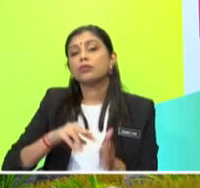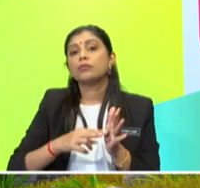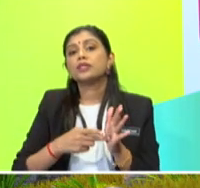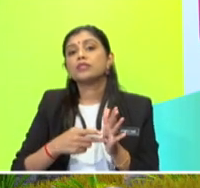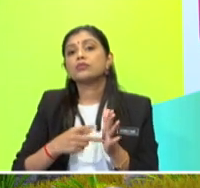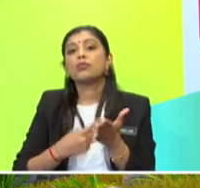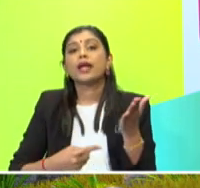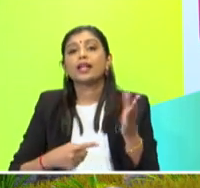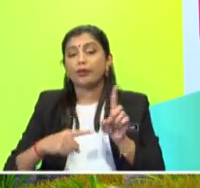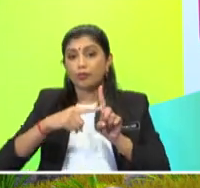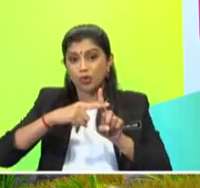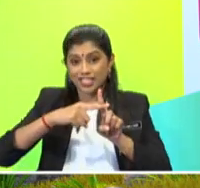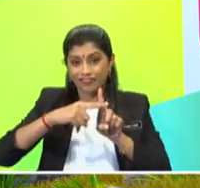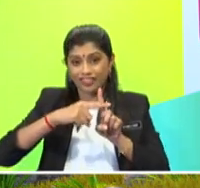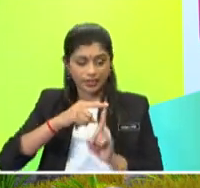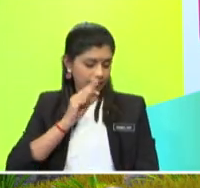Continue.